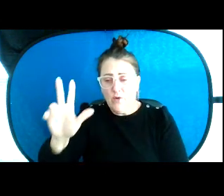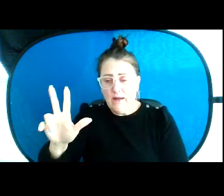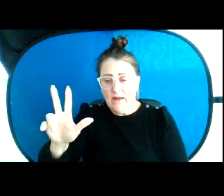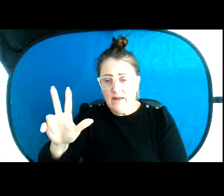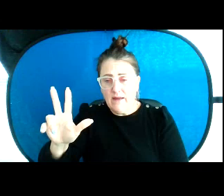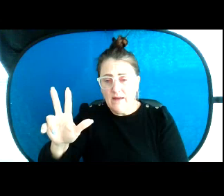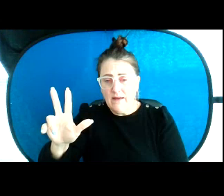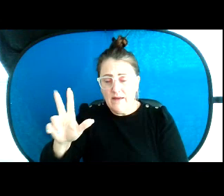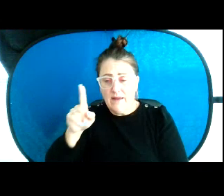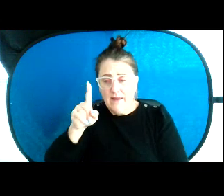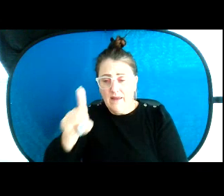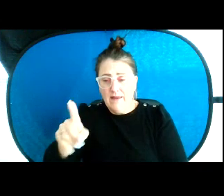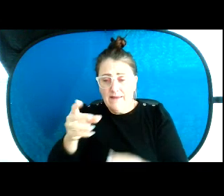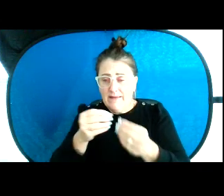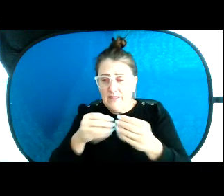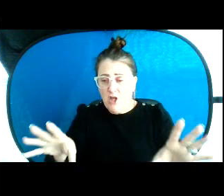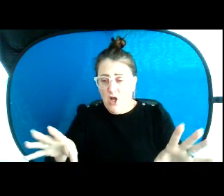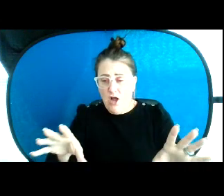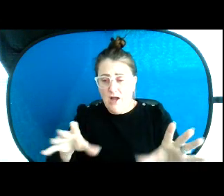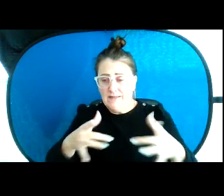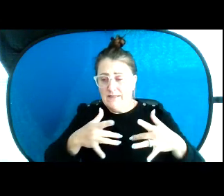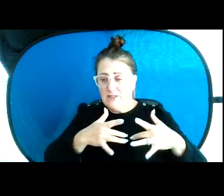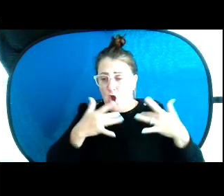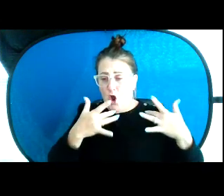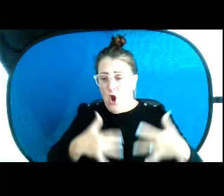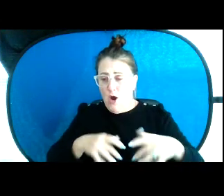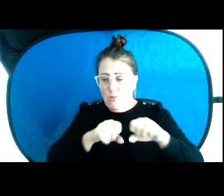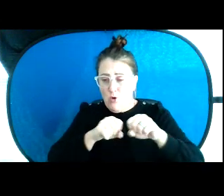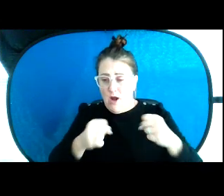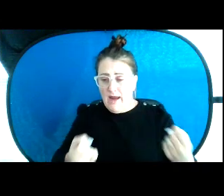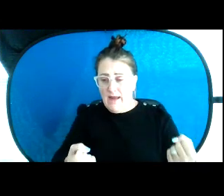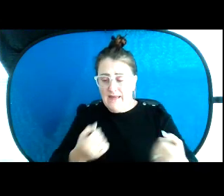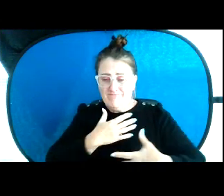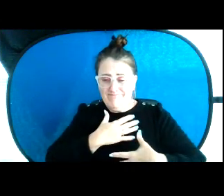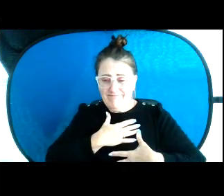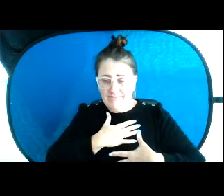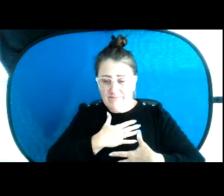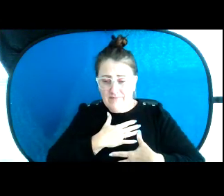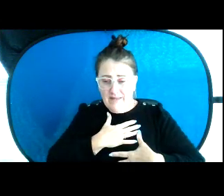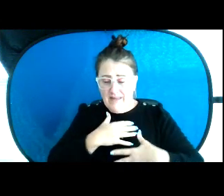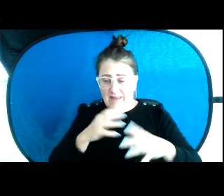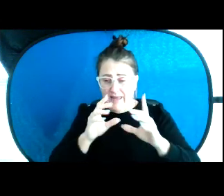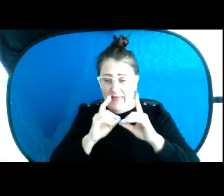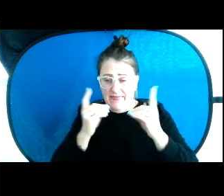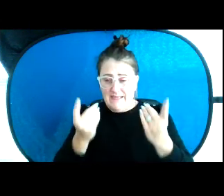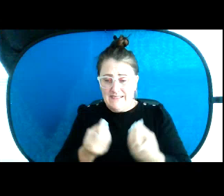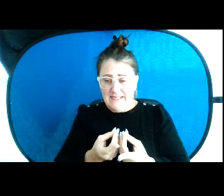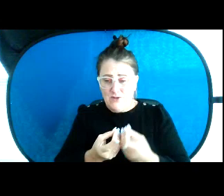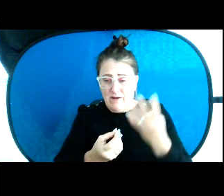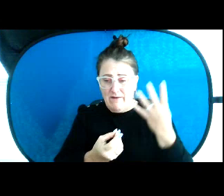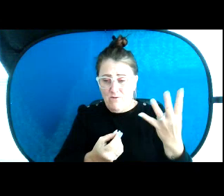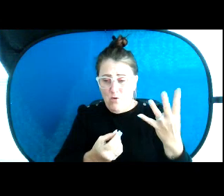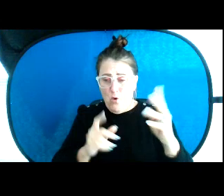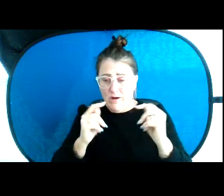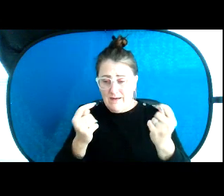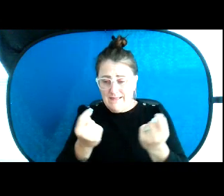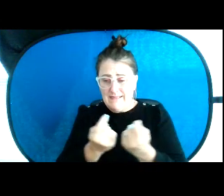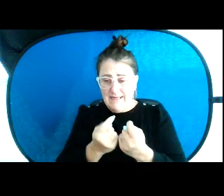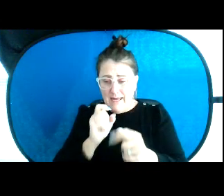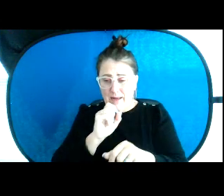This loss is heartbreaking for all of us, especially the District 4 team members who have known him and worked along his